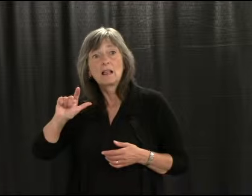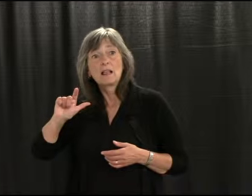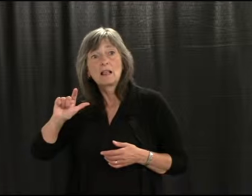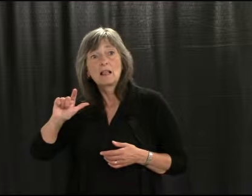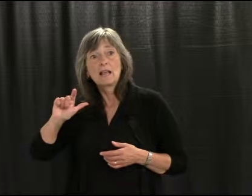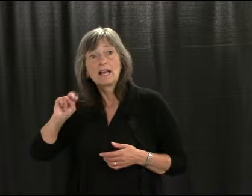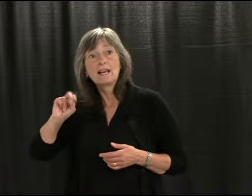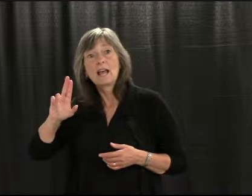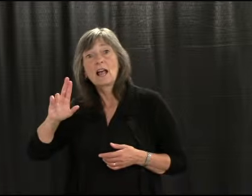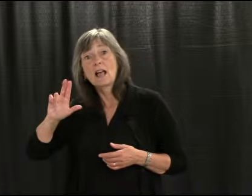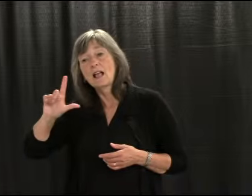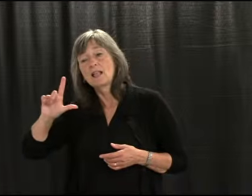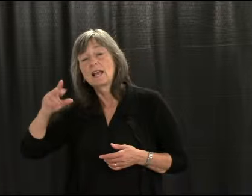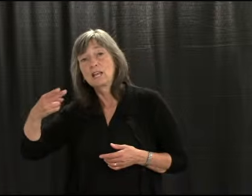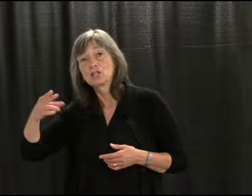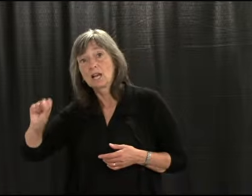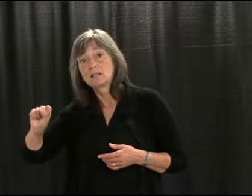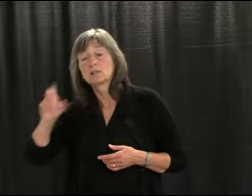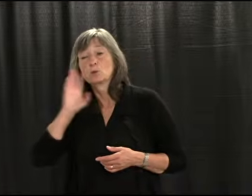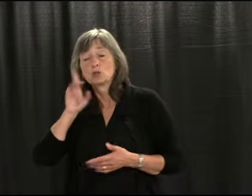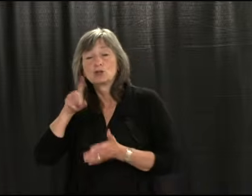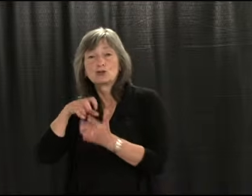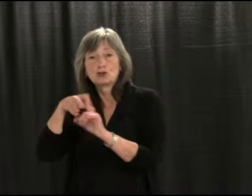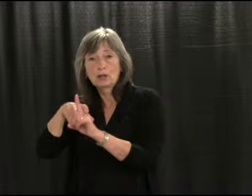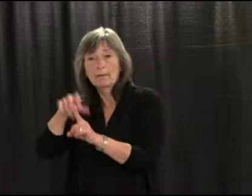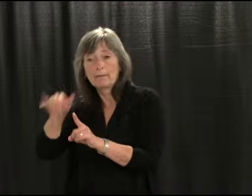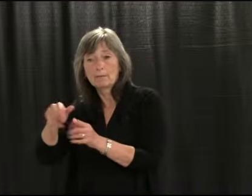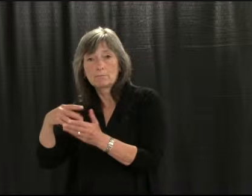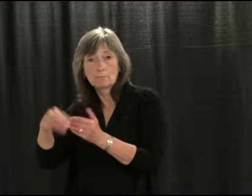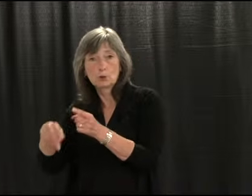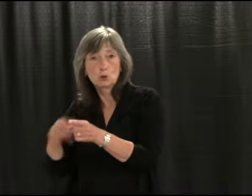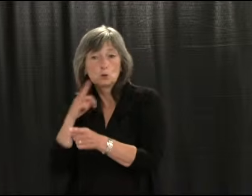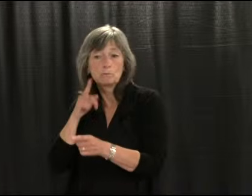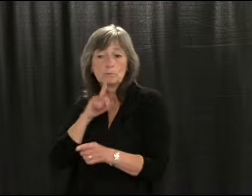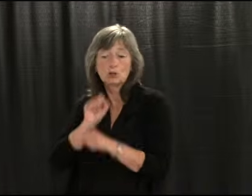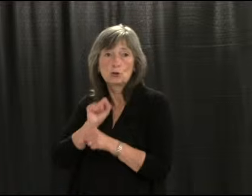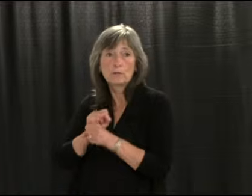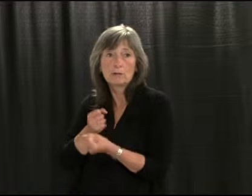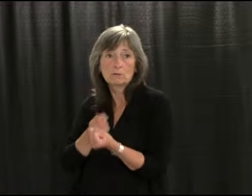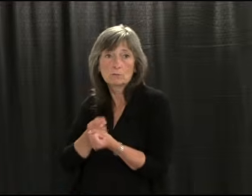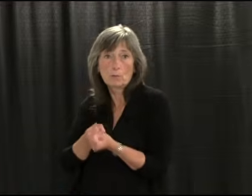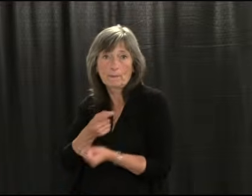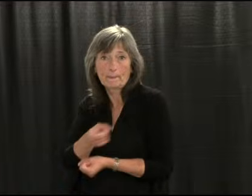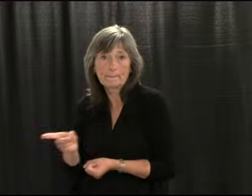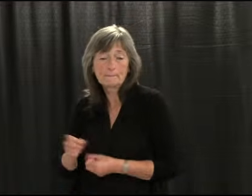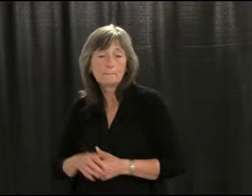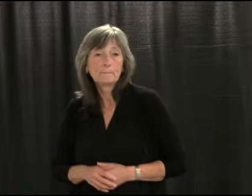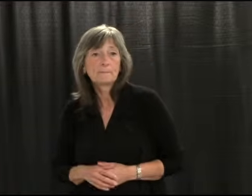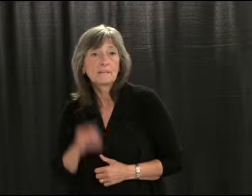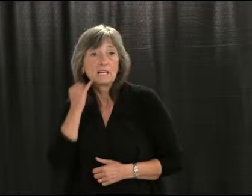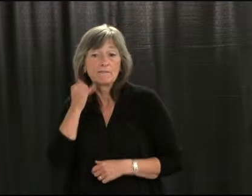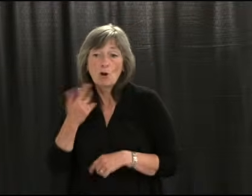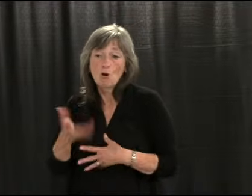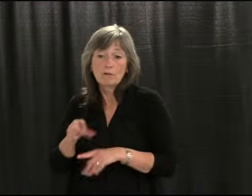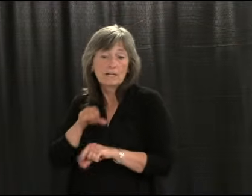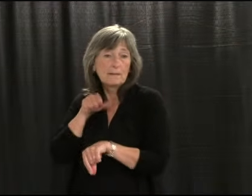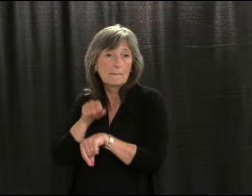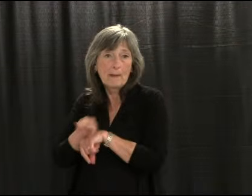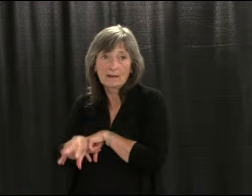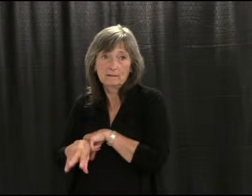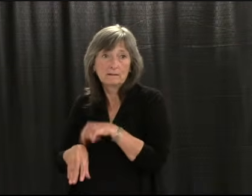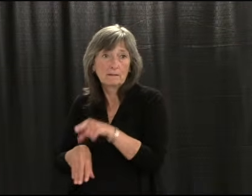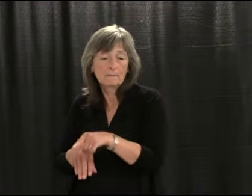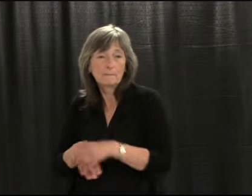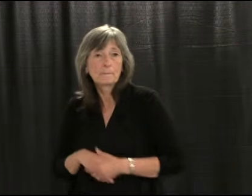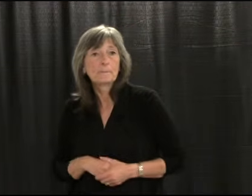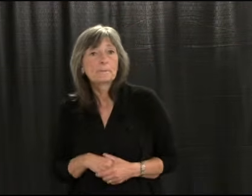look at to make sure that people are properly, for lack of a better word, compensated or looked after in terms of any effect that the fire may have on them. Because it's not just